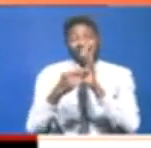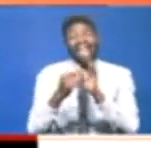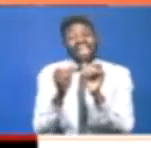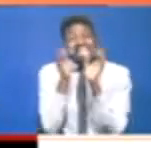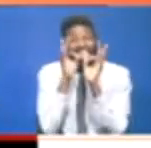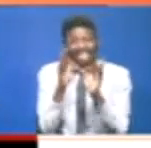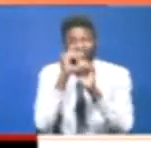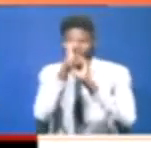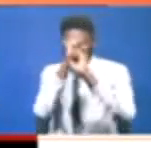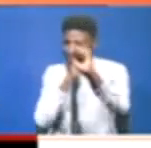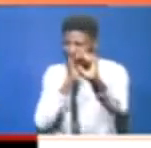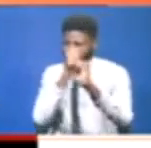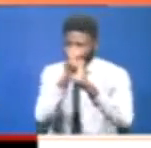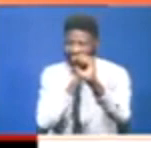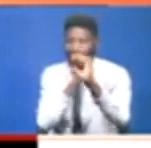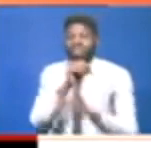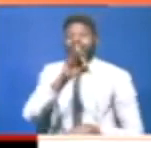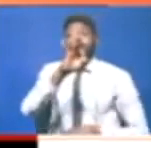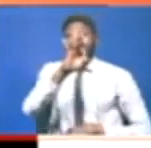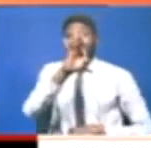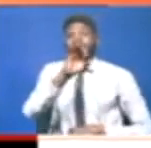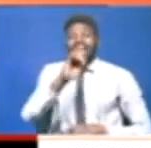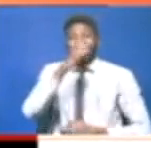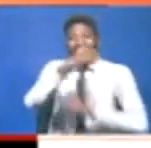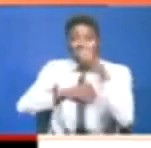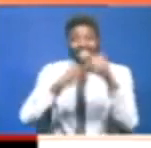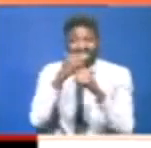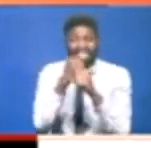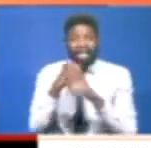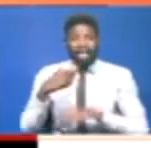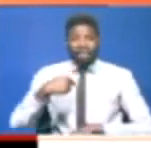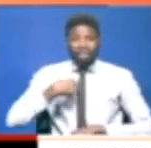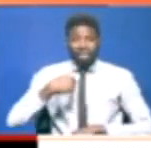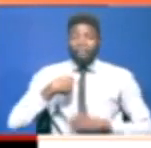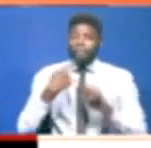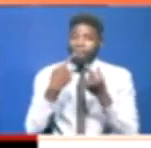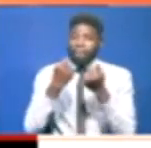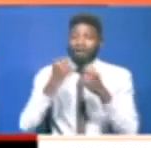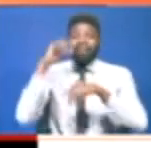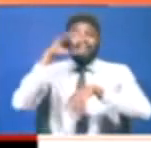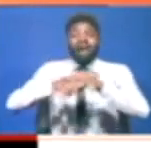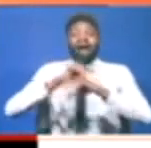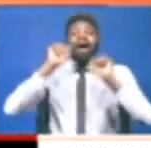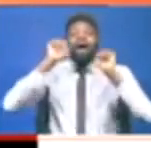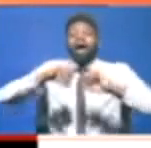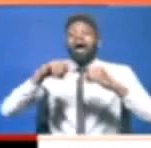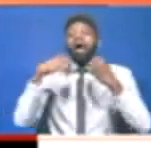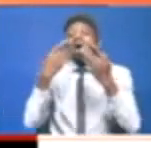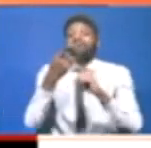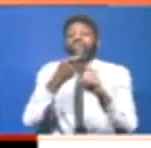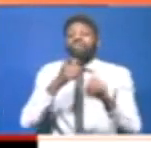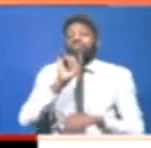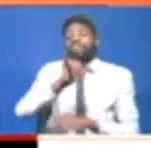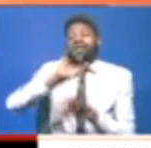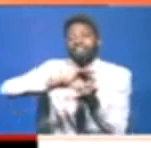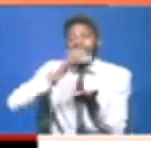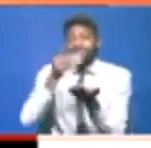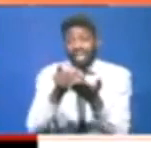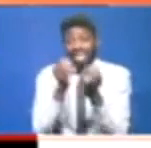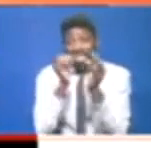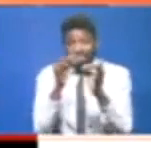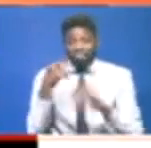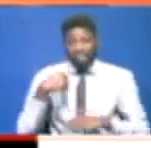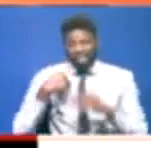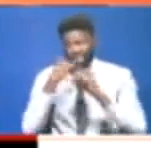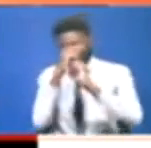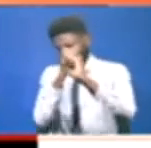30 years, how much money will I have from the fund? So because of that, if I'm able to project and see that in the